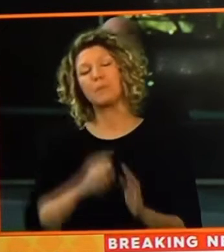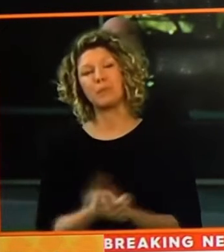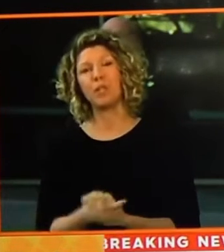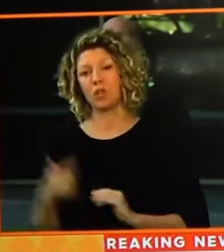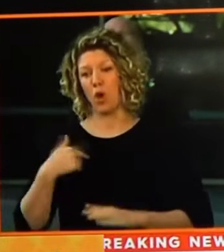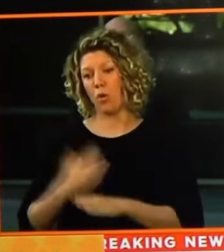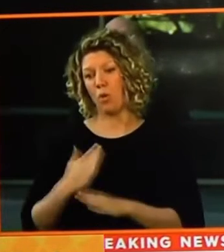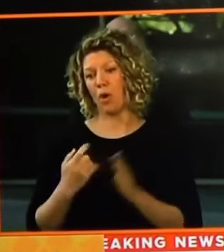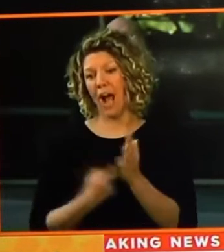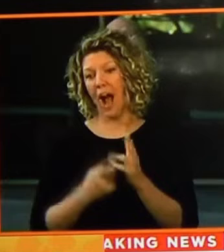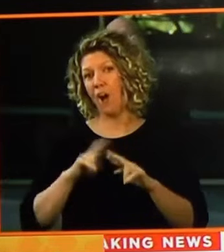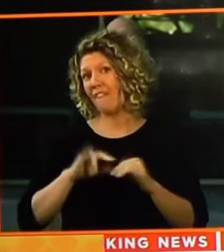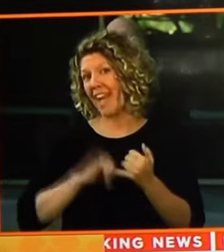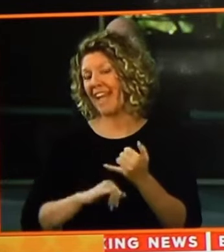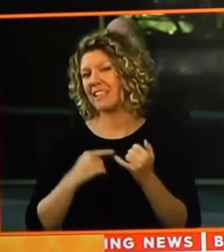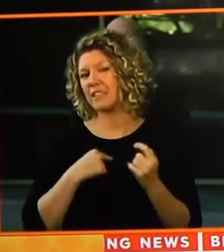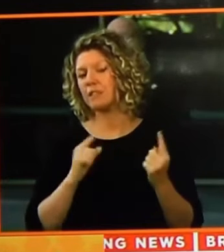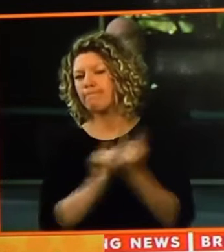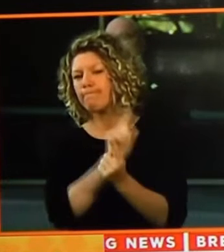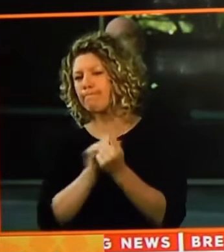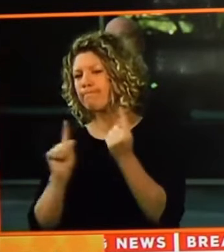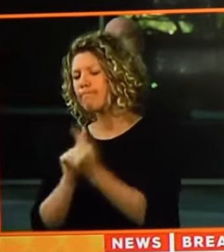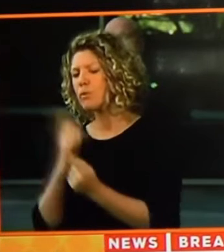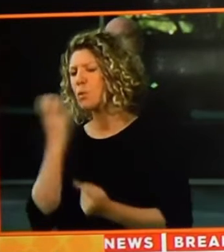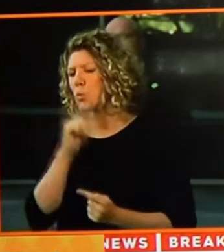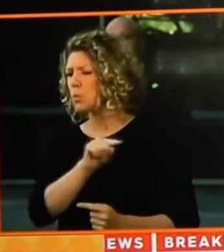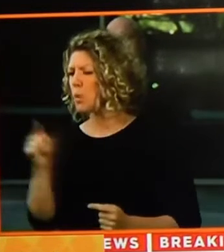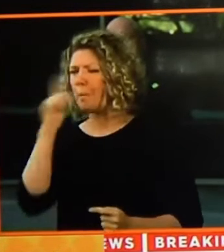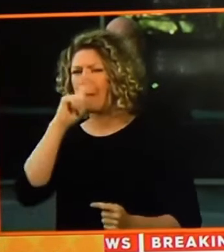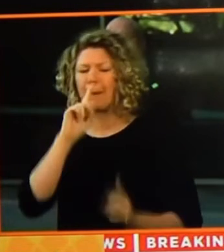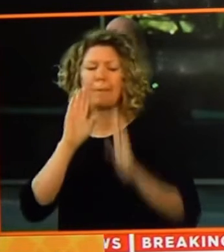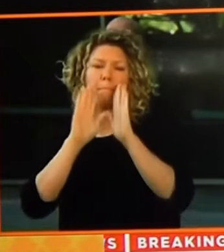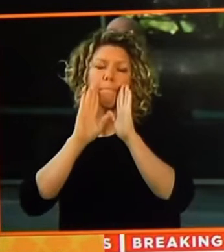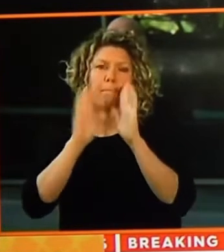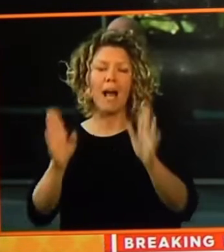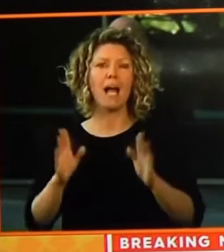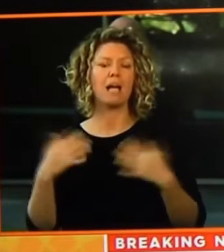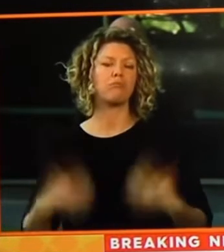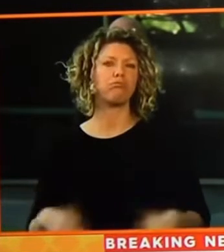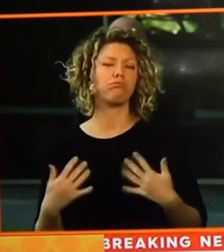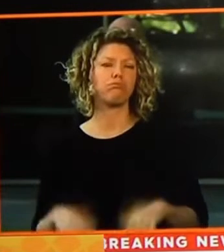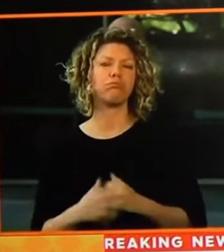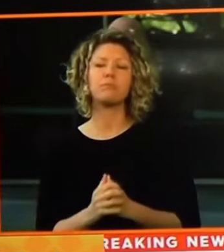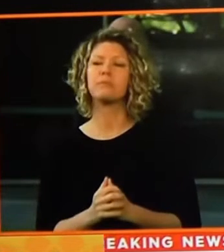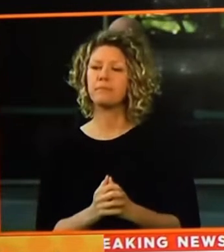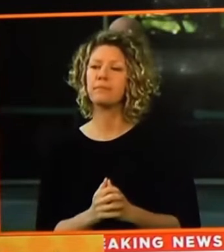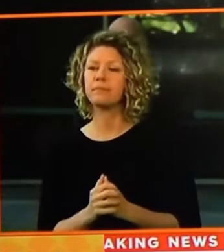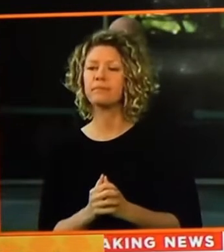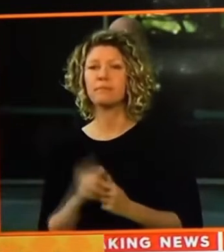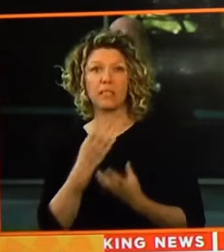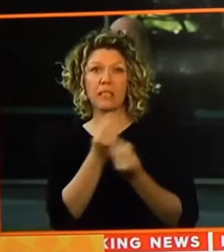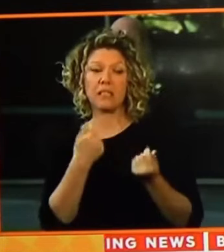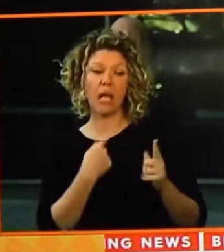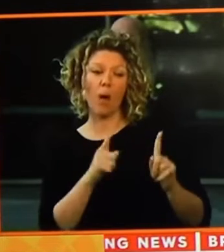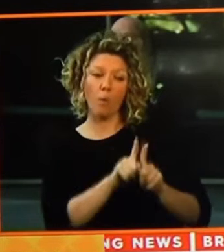time with the Rural Fire Service I've got to meet and spend time with remarkable people right across this great state, and I've spent time very closely